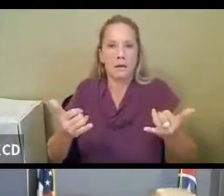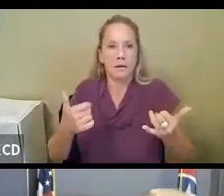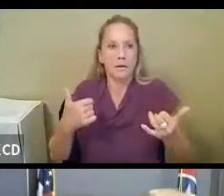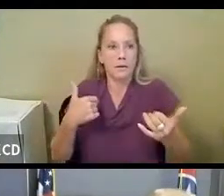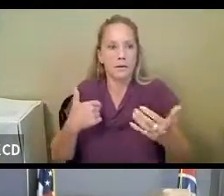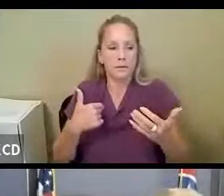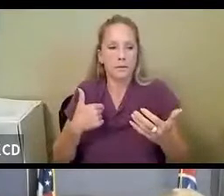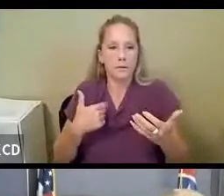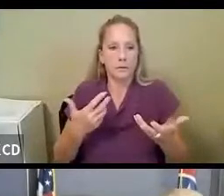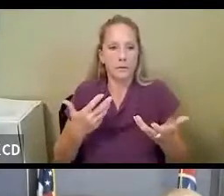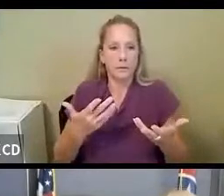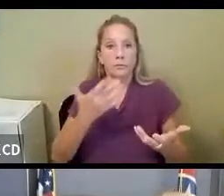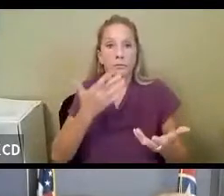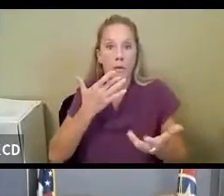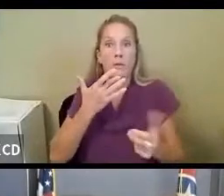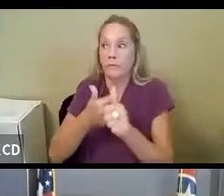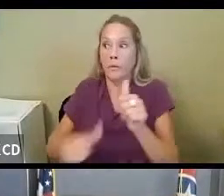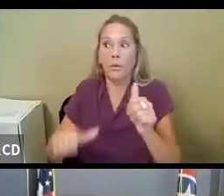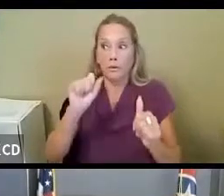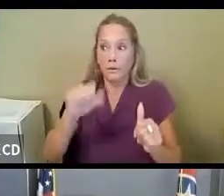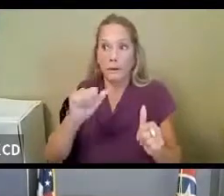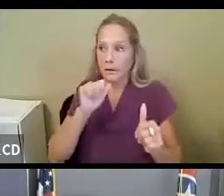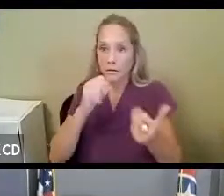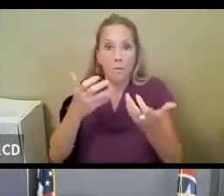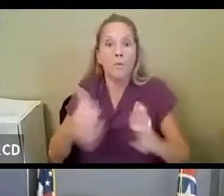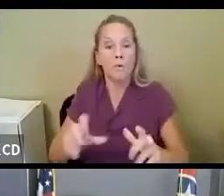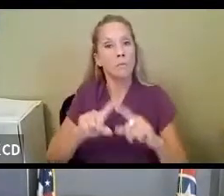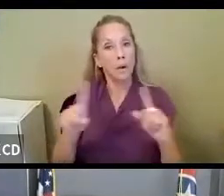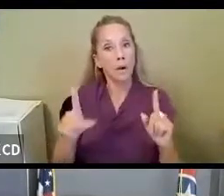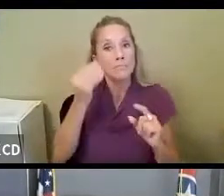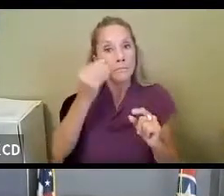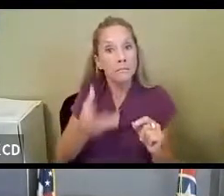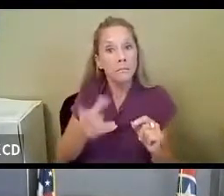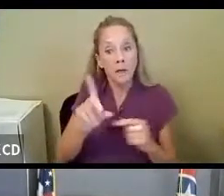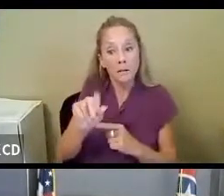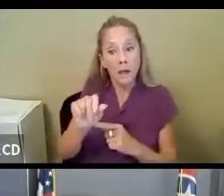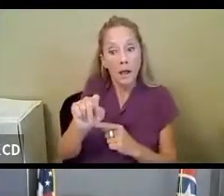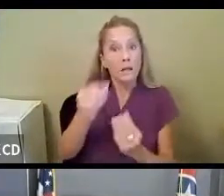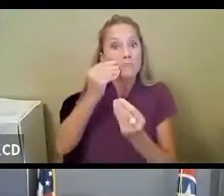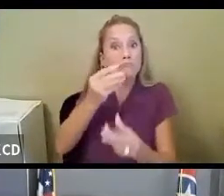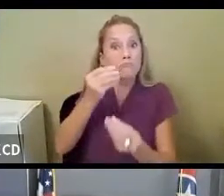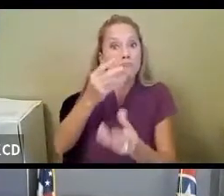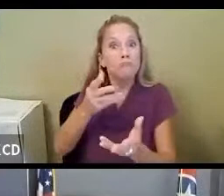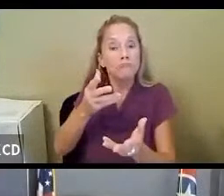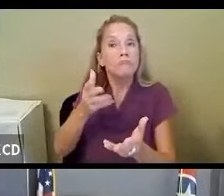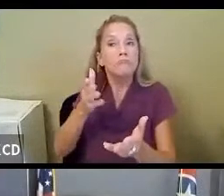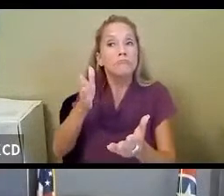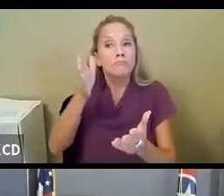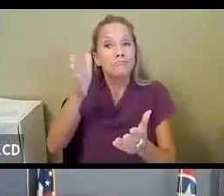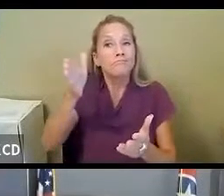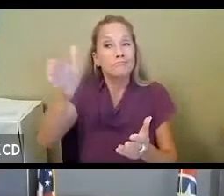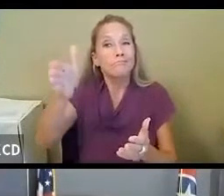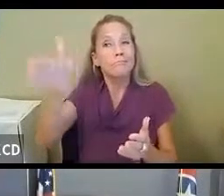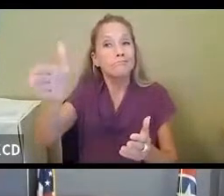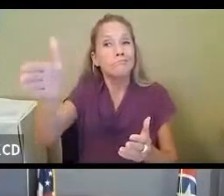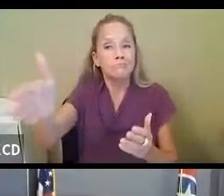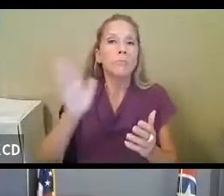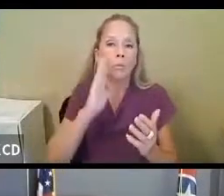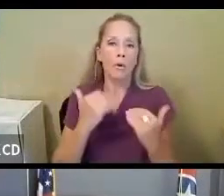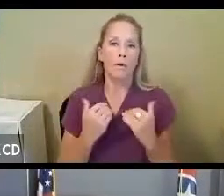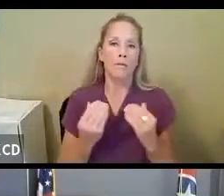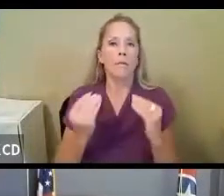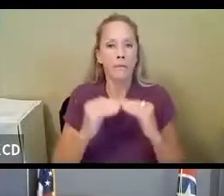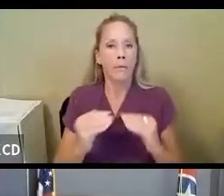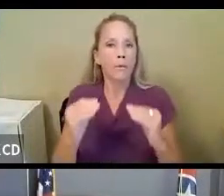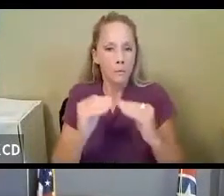like this to be, but the data, at some point in time will become more and more available.